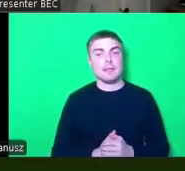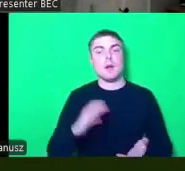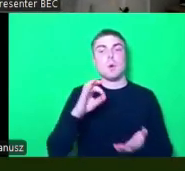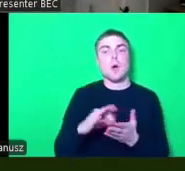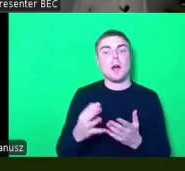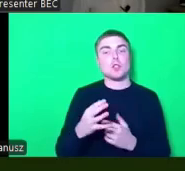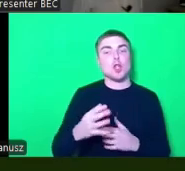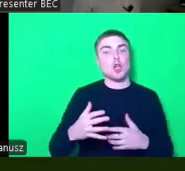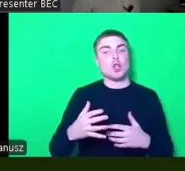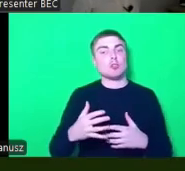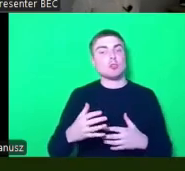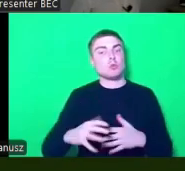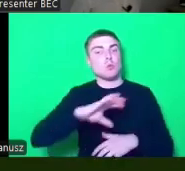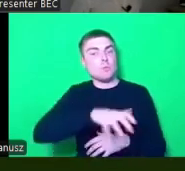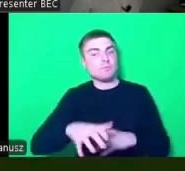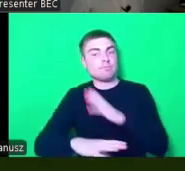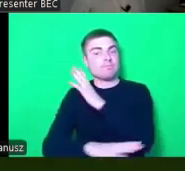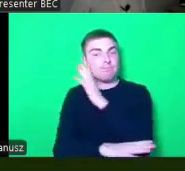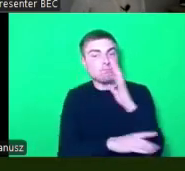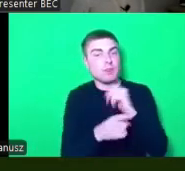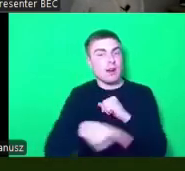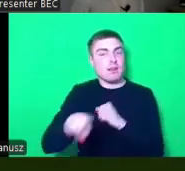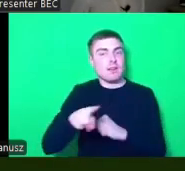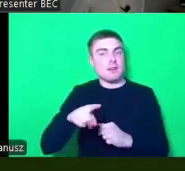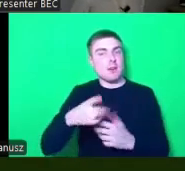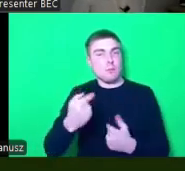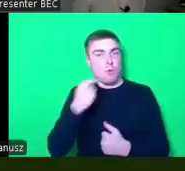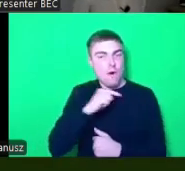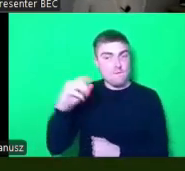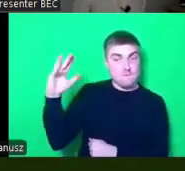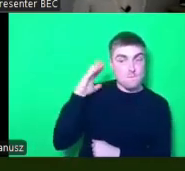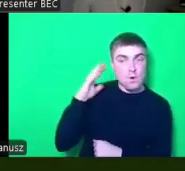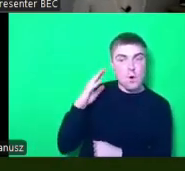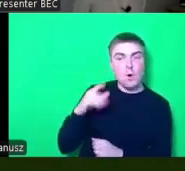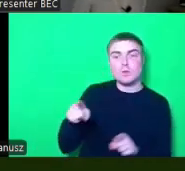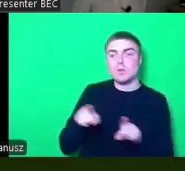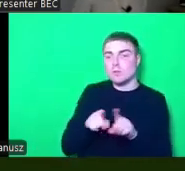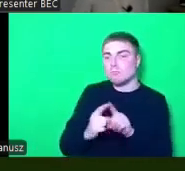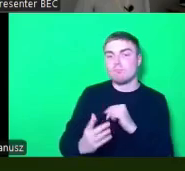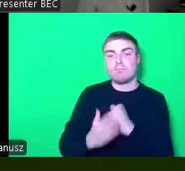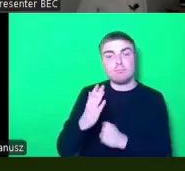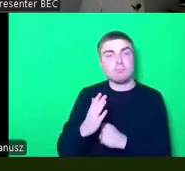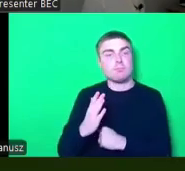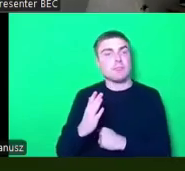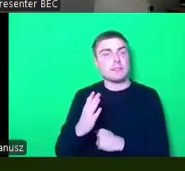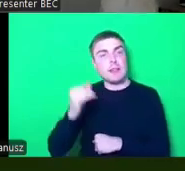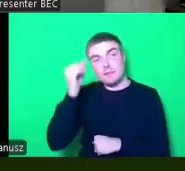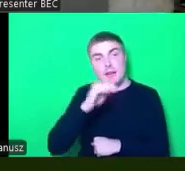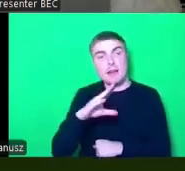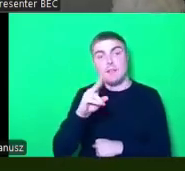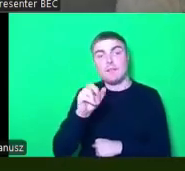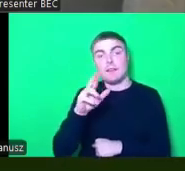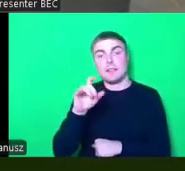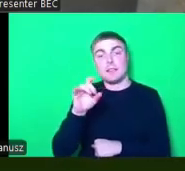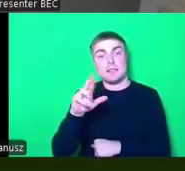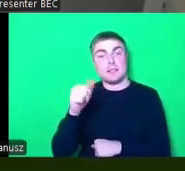ability, and also the fact of being an evergreen. And then, as said, the diversity